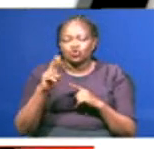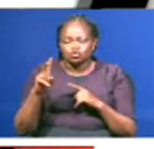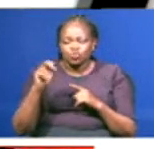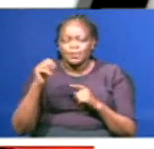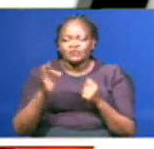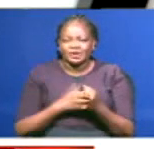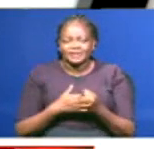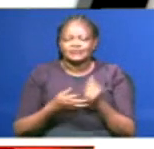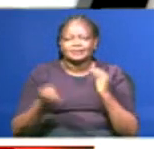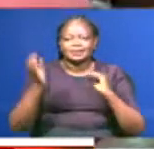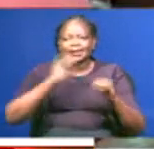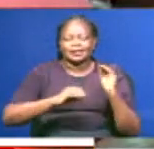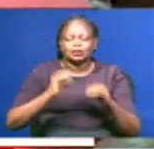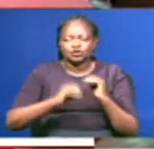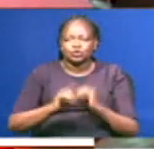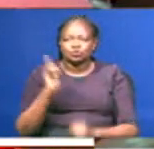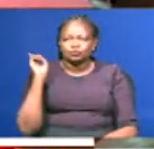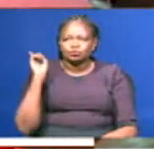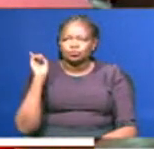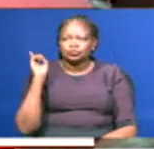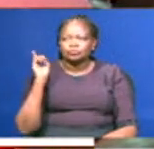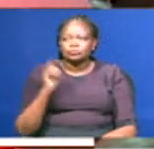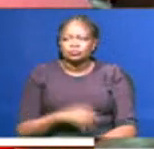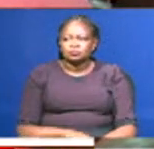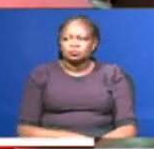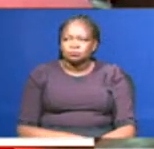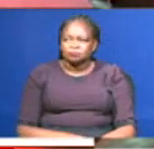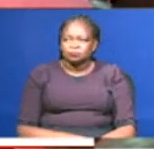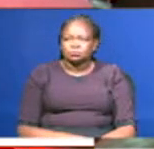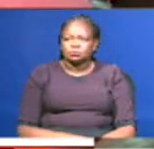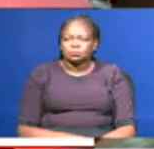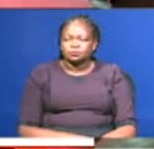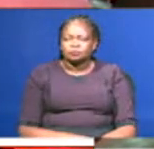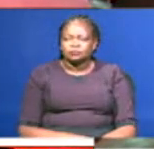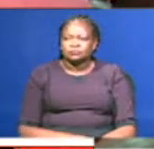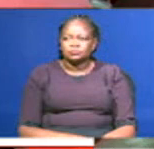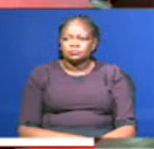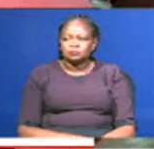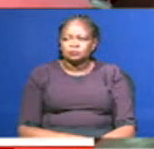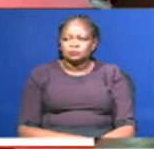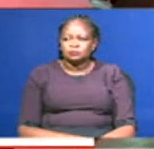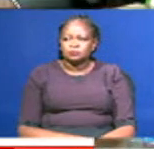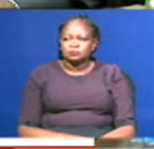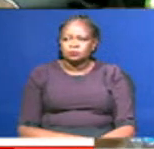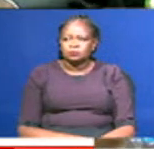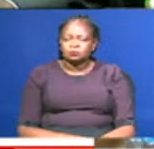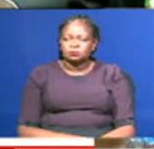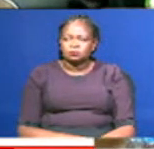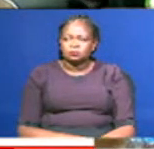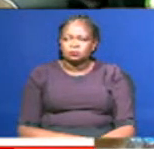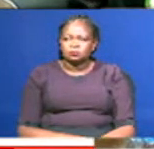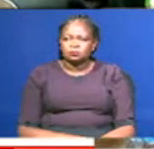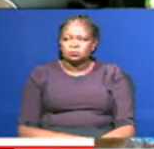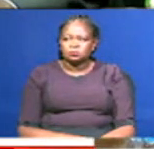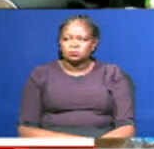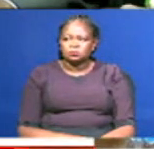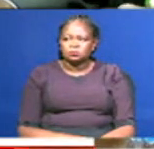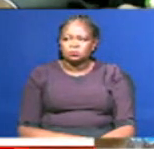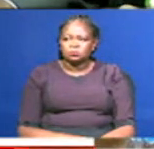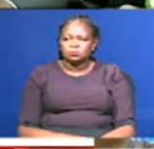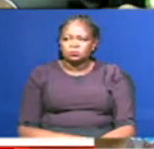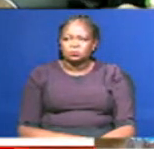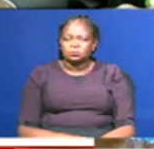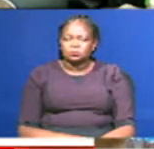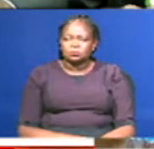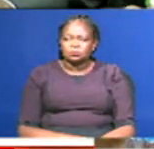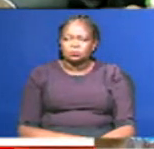poll. The 95th Academy Award will likely be remembered as historic for the right reasons, as